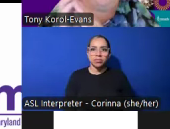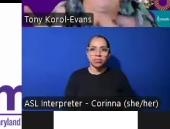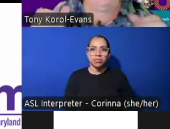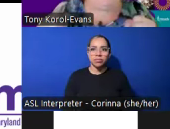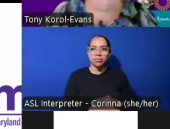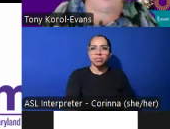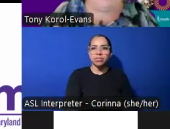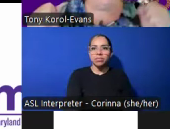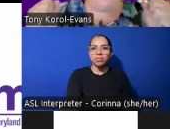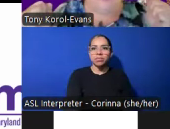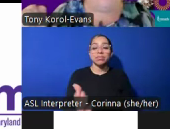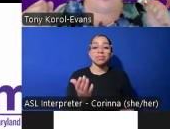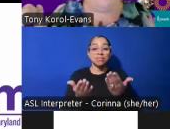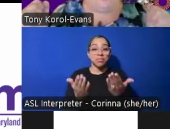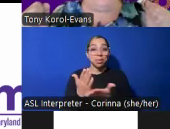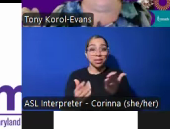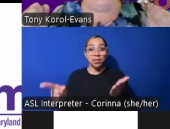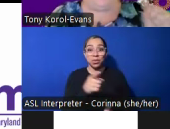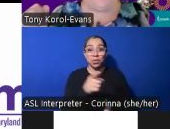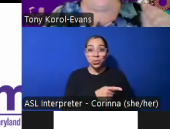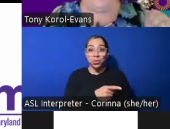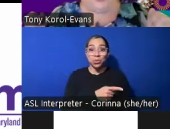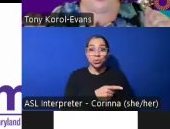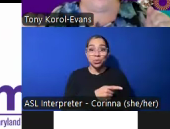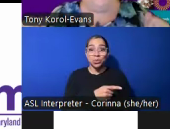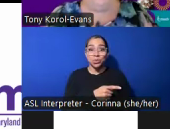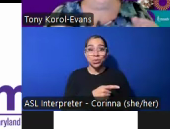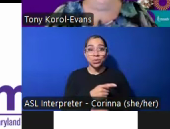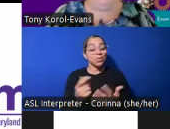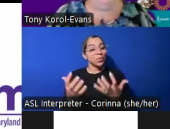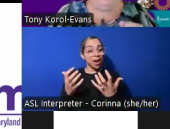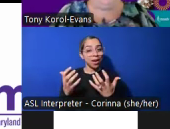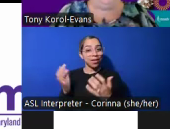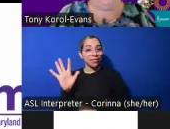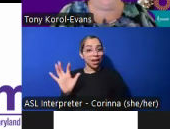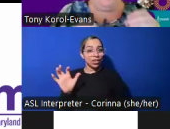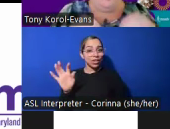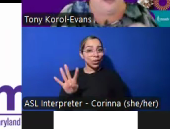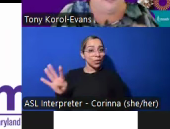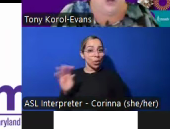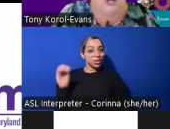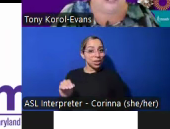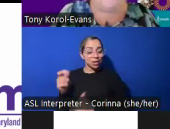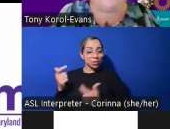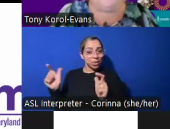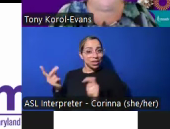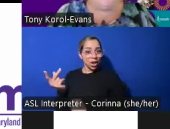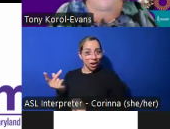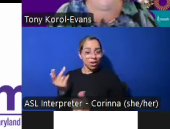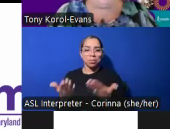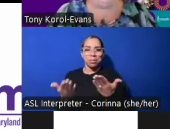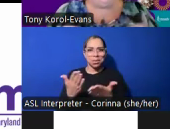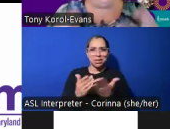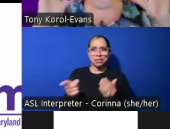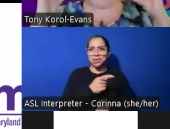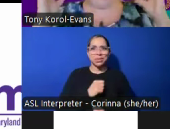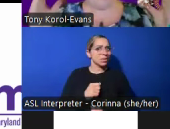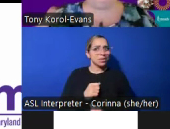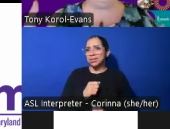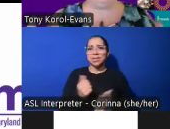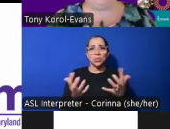Some of you may want 544% of a dog. Some of you may just want the dog, right?